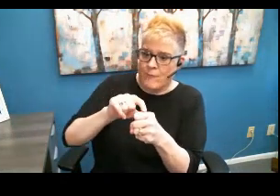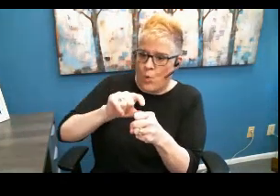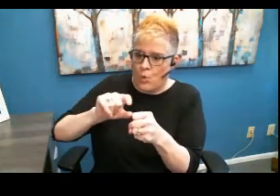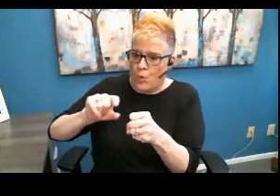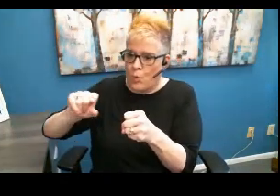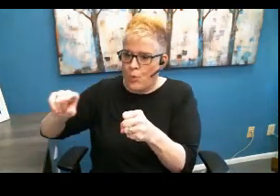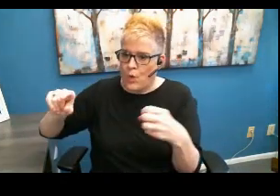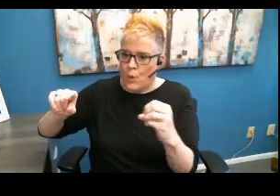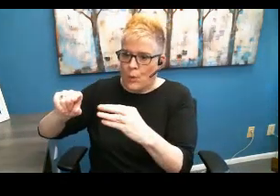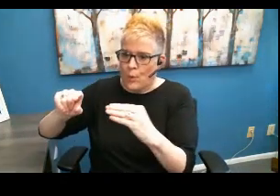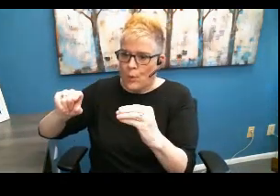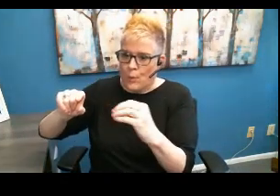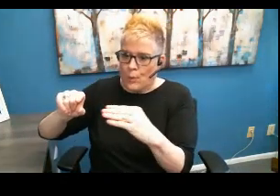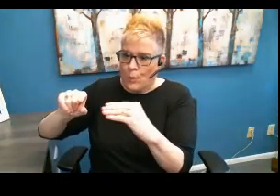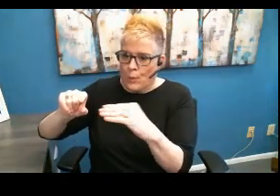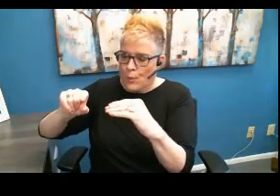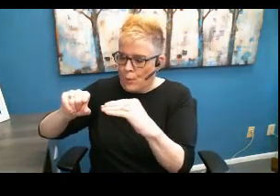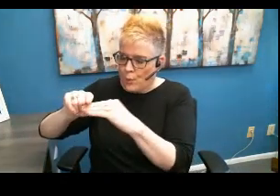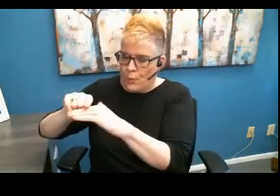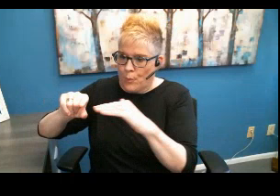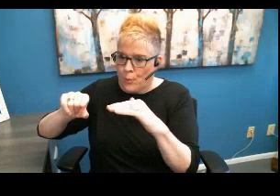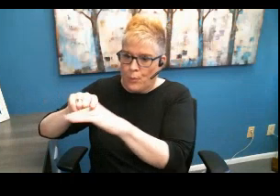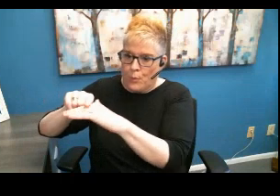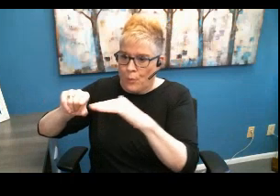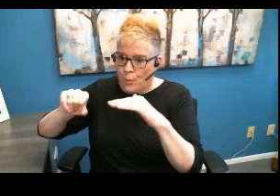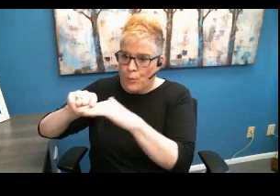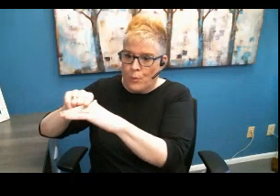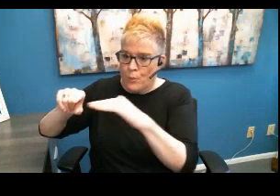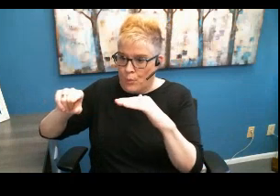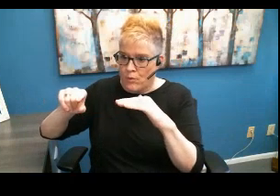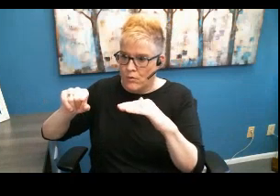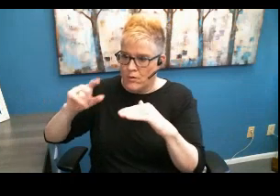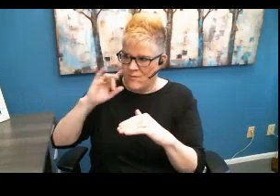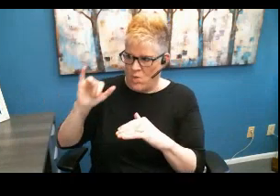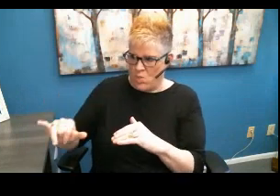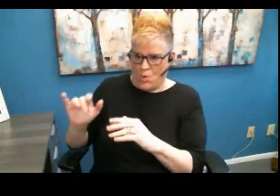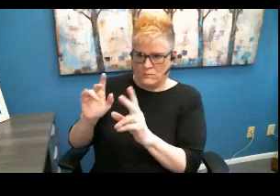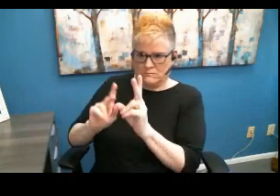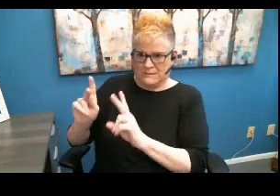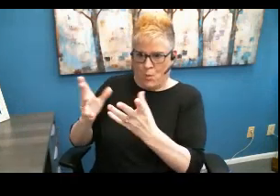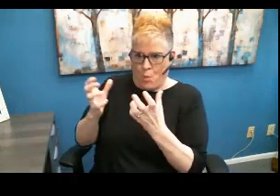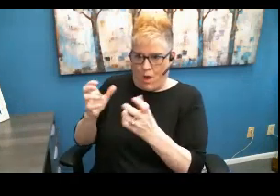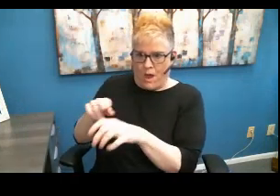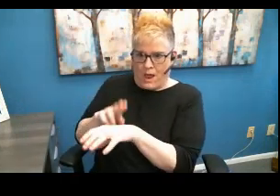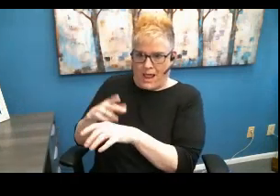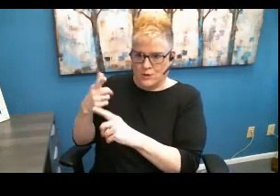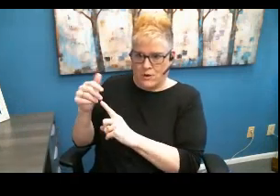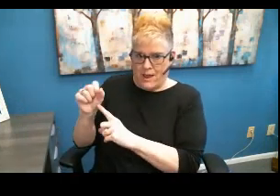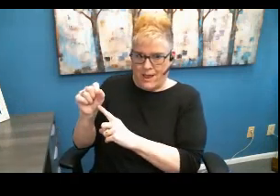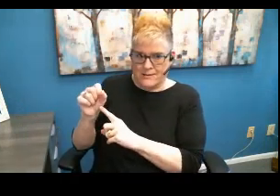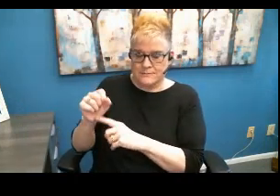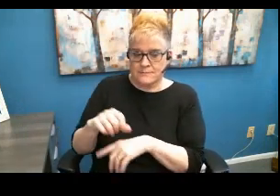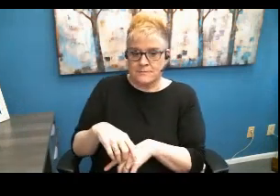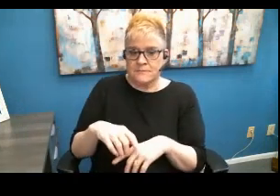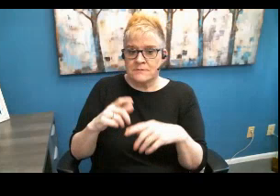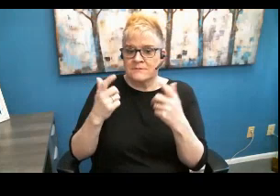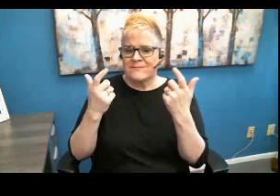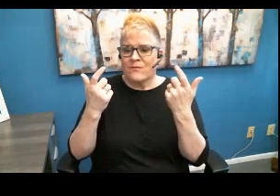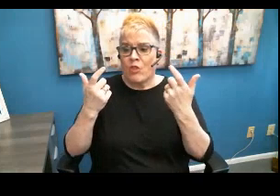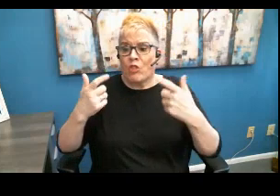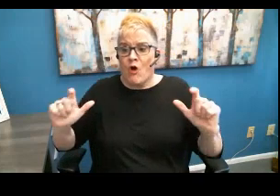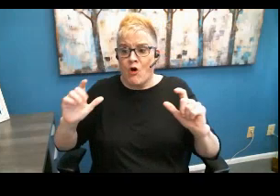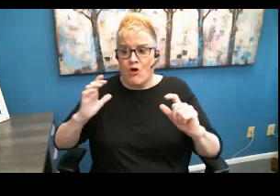supply the areas that are looking to be served with natural gas. You can see there are some large customers that